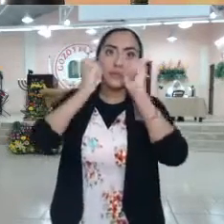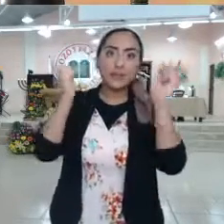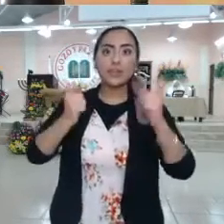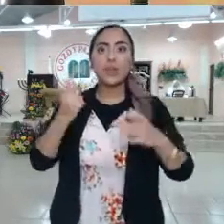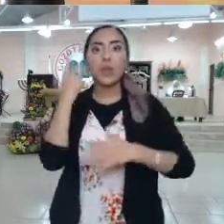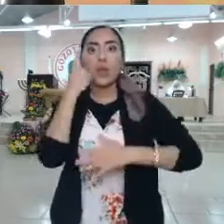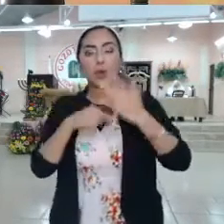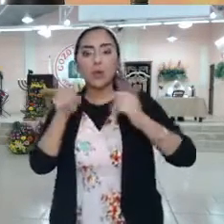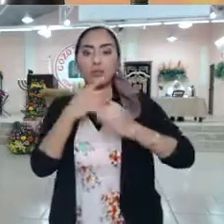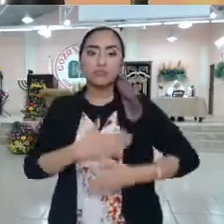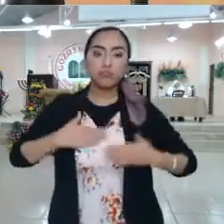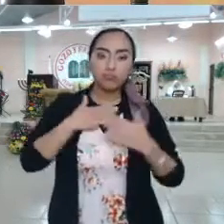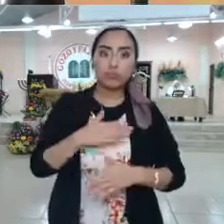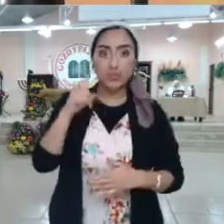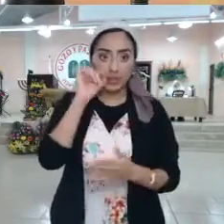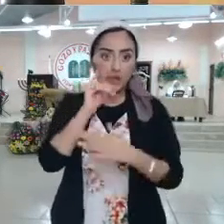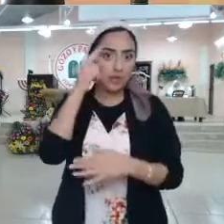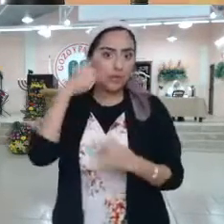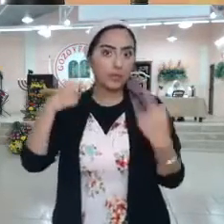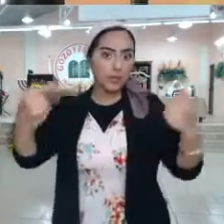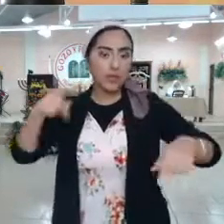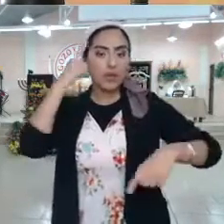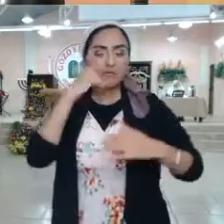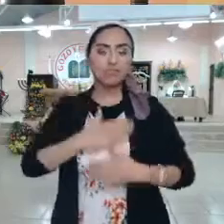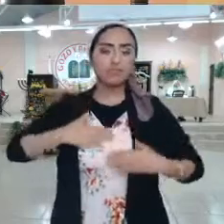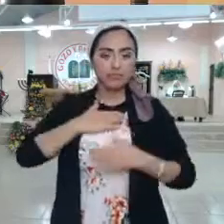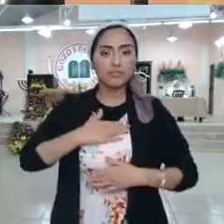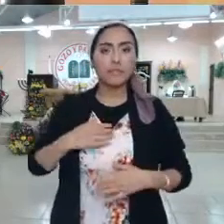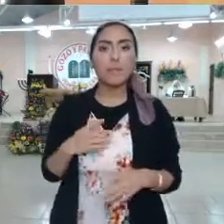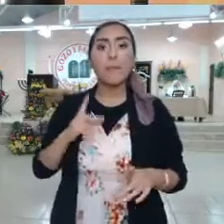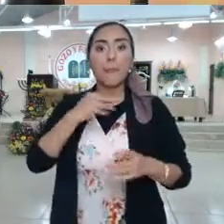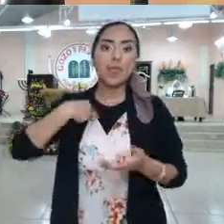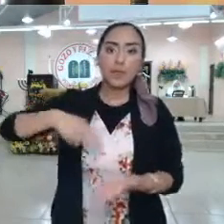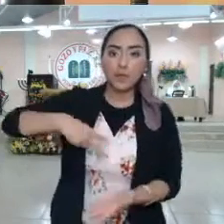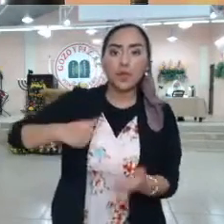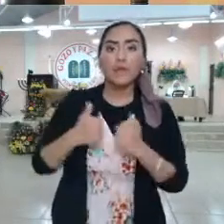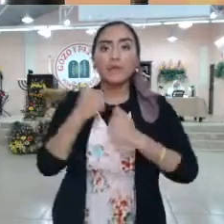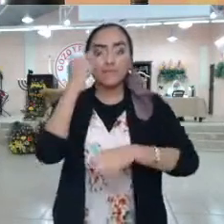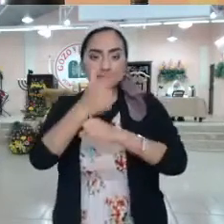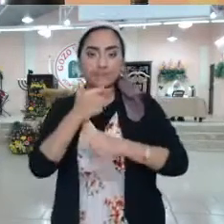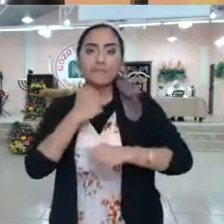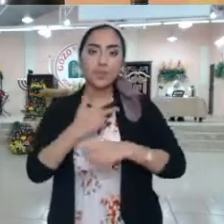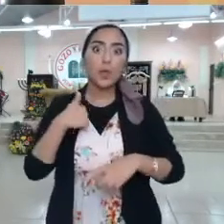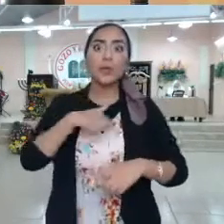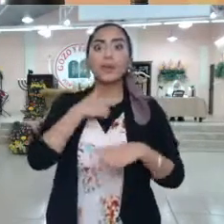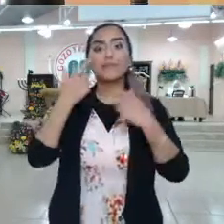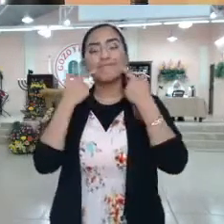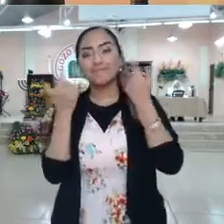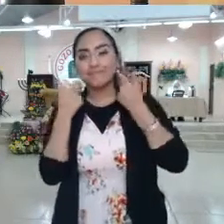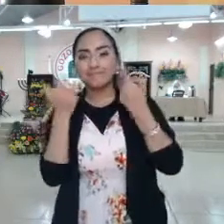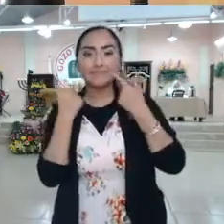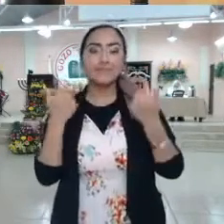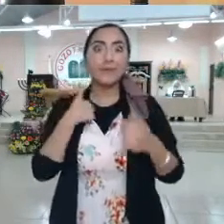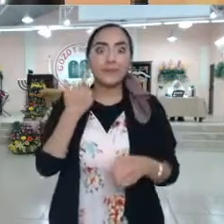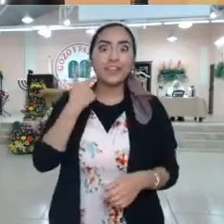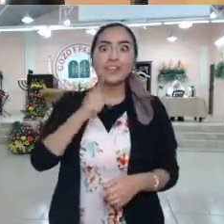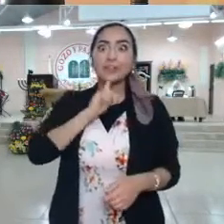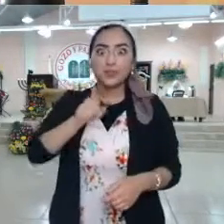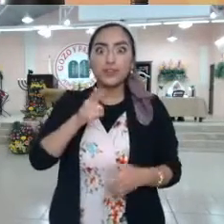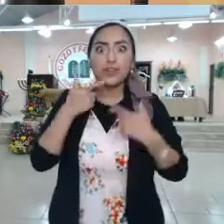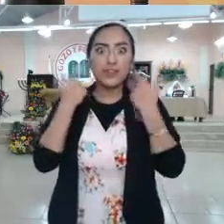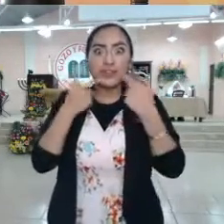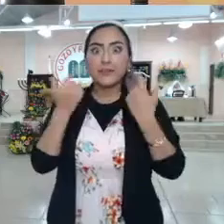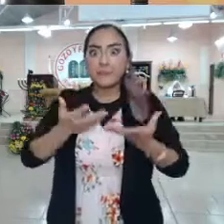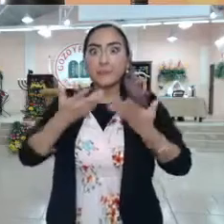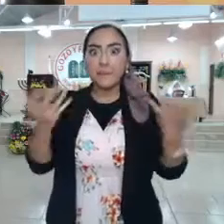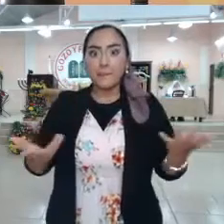the memory of the feast or how much you rejoice, because we also came to rejoice and to dance with the brothers and to laugh a